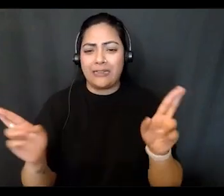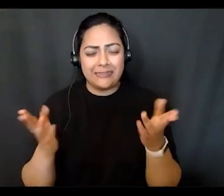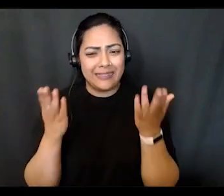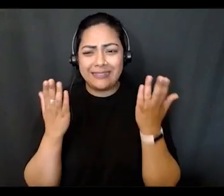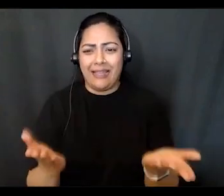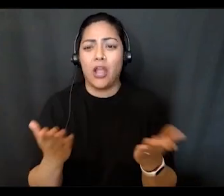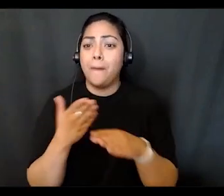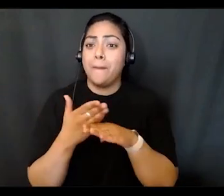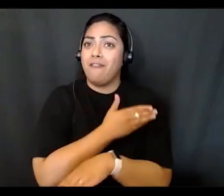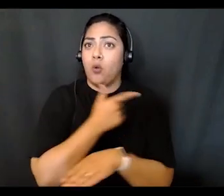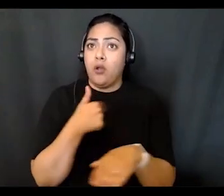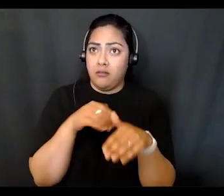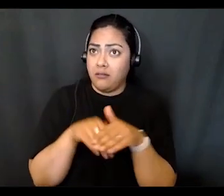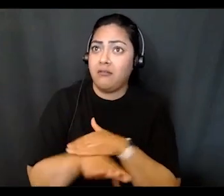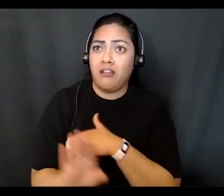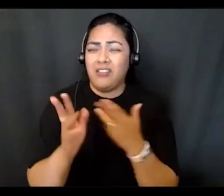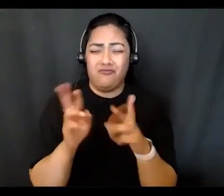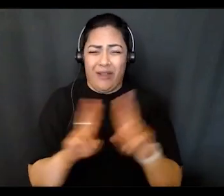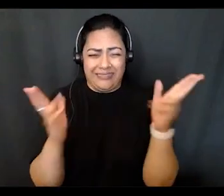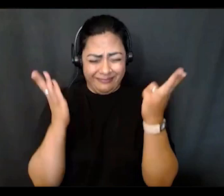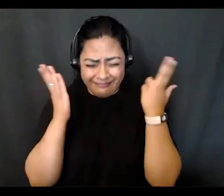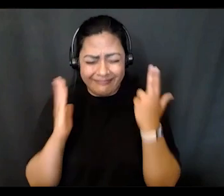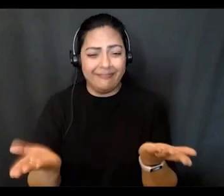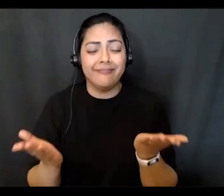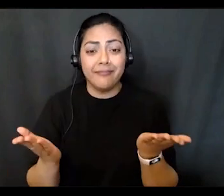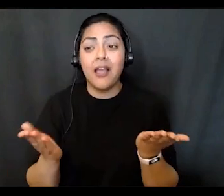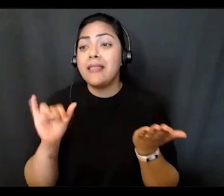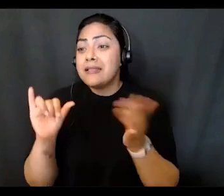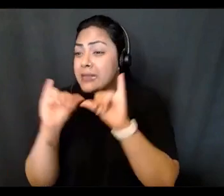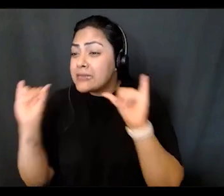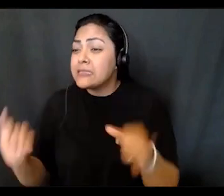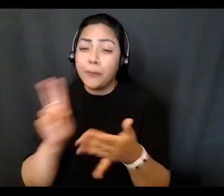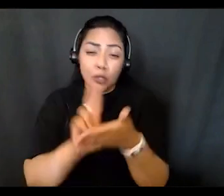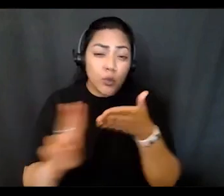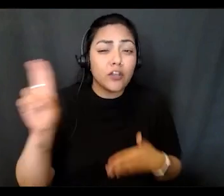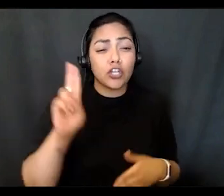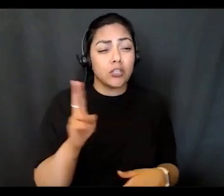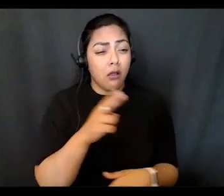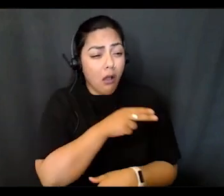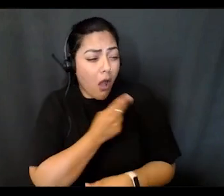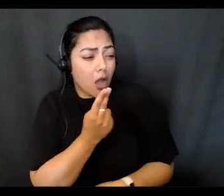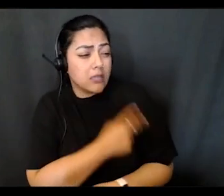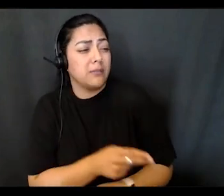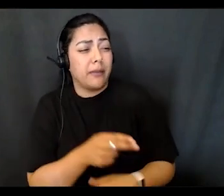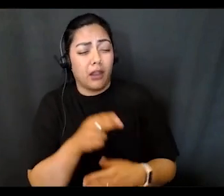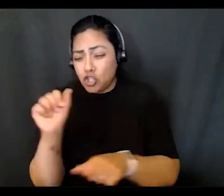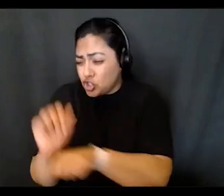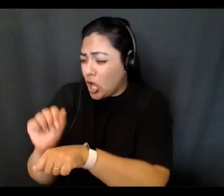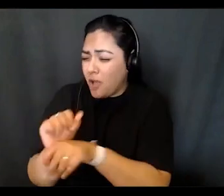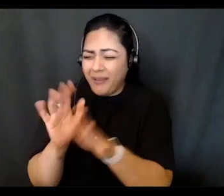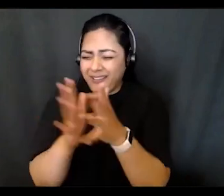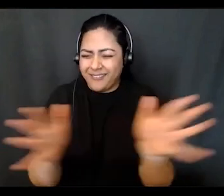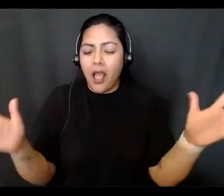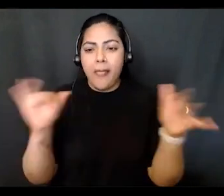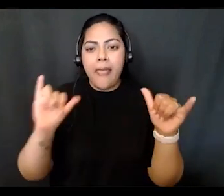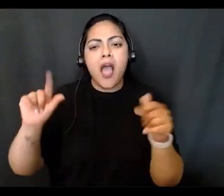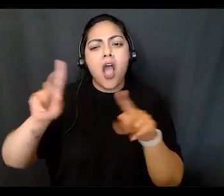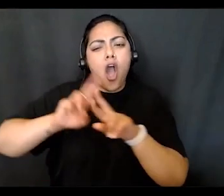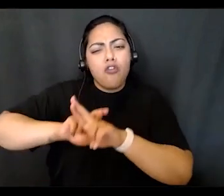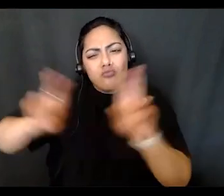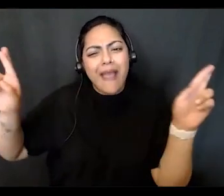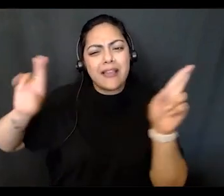of the structures of that system, of that university, of that hospital, of that job are to reinforce the